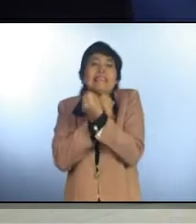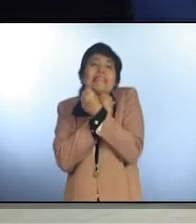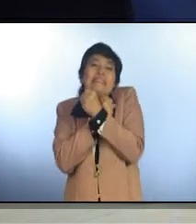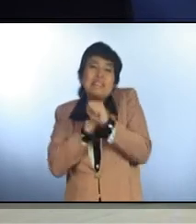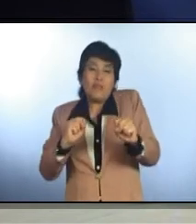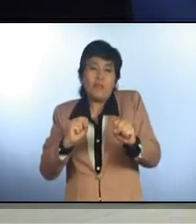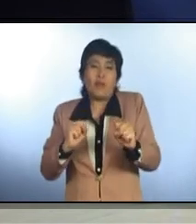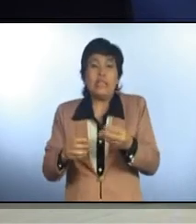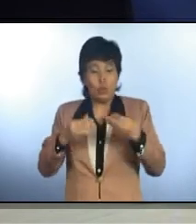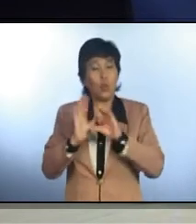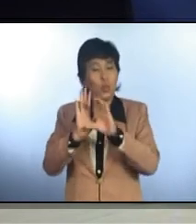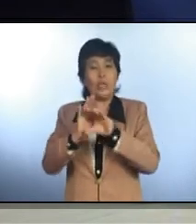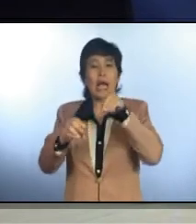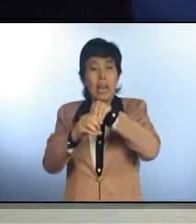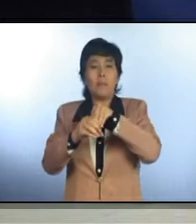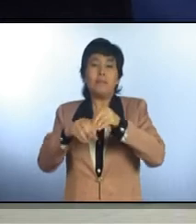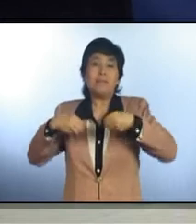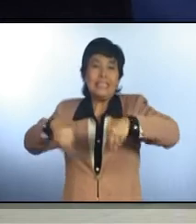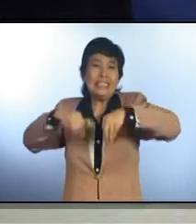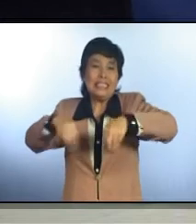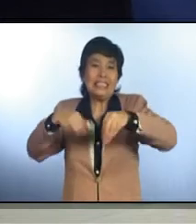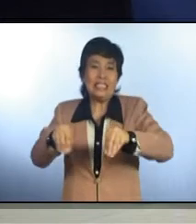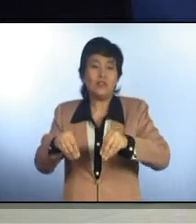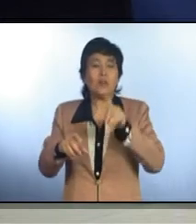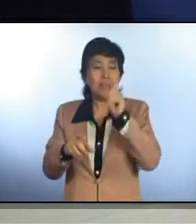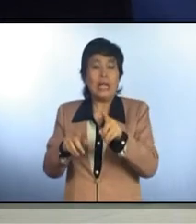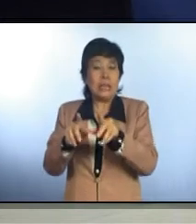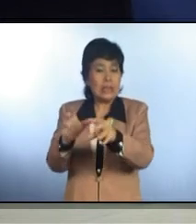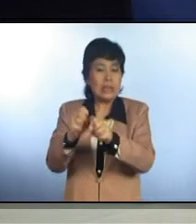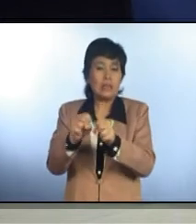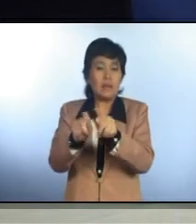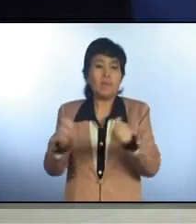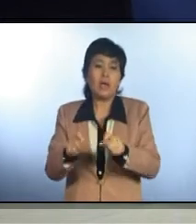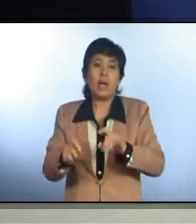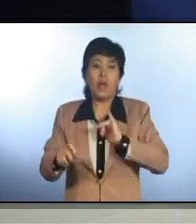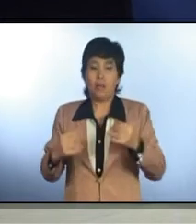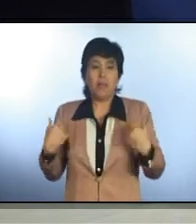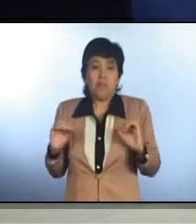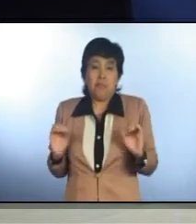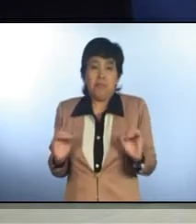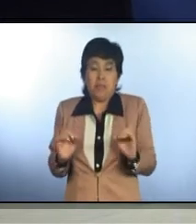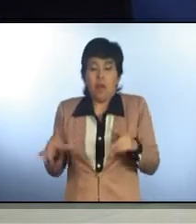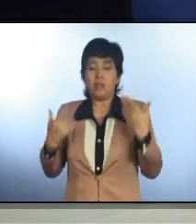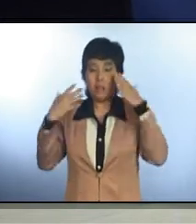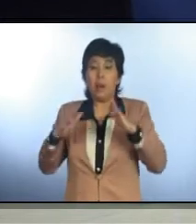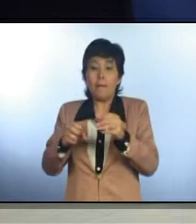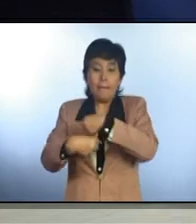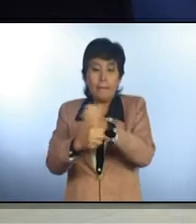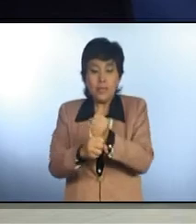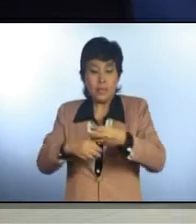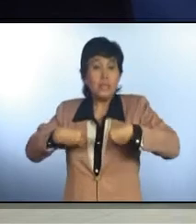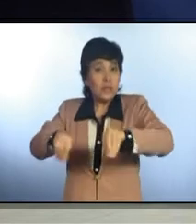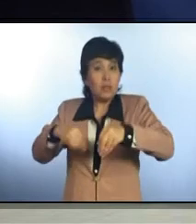When people do sales, they really need to have a thick face, which I don't have, to make sales